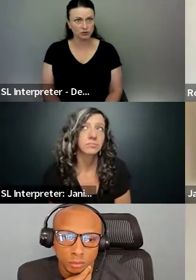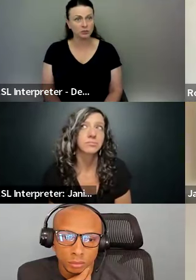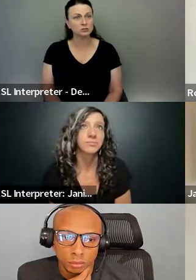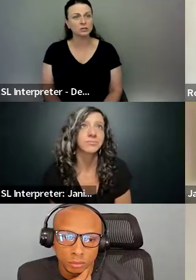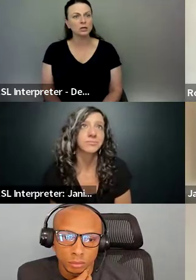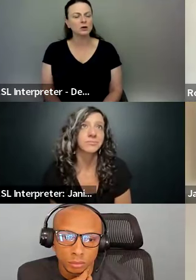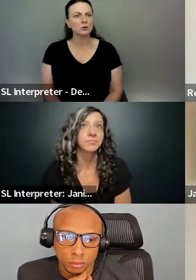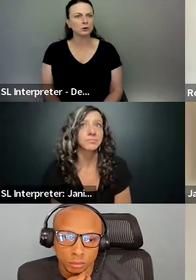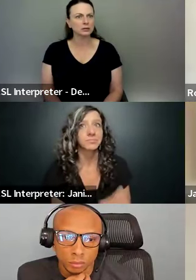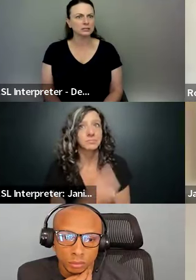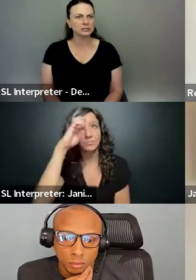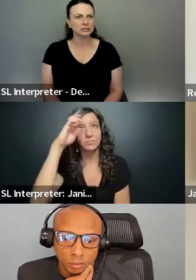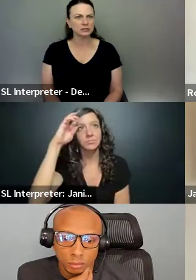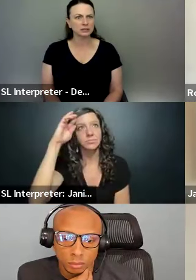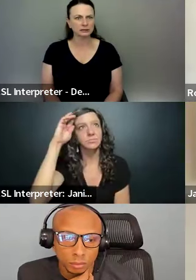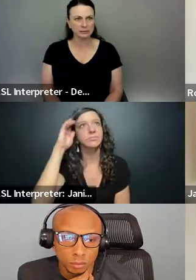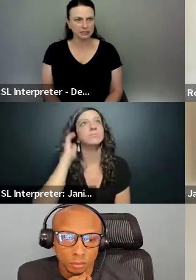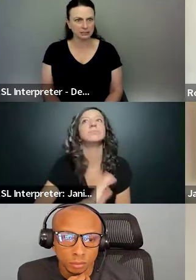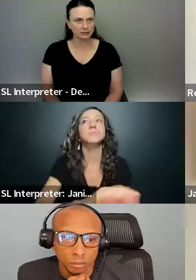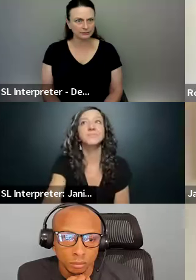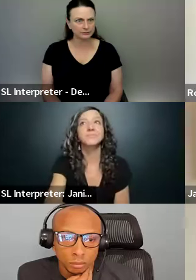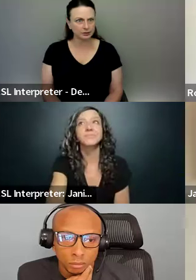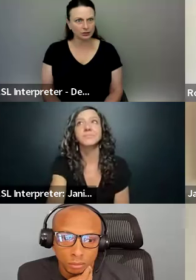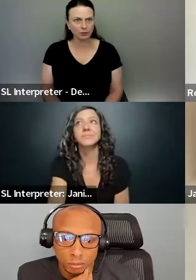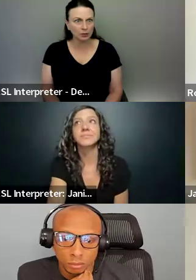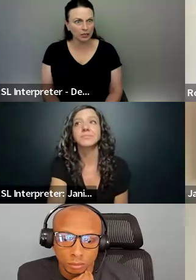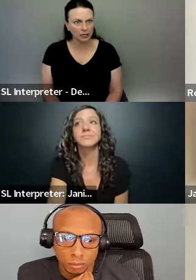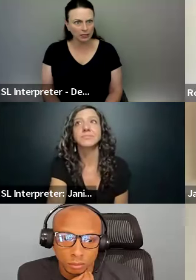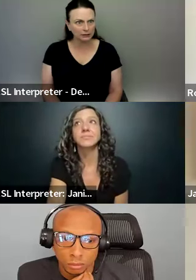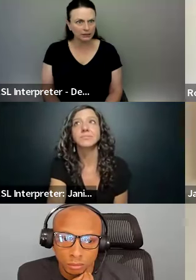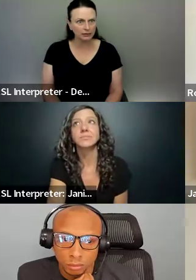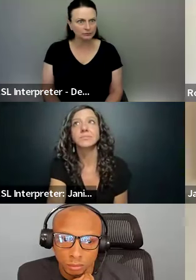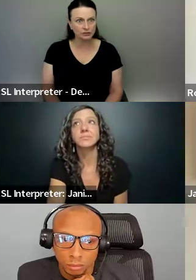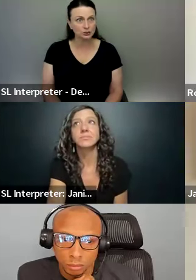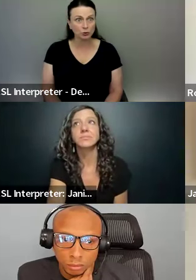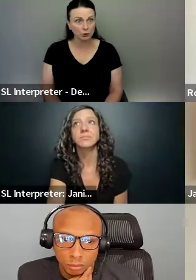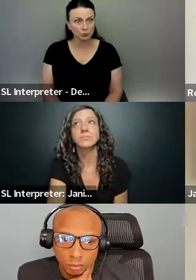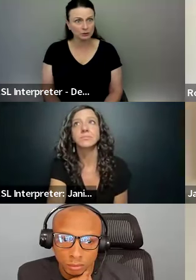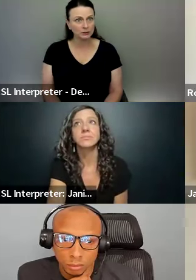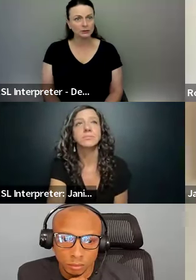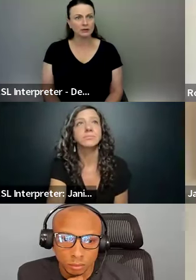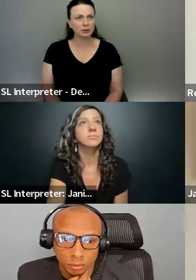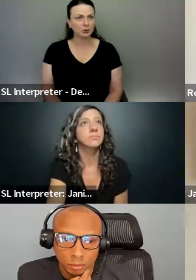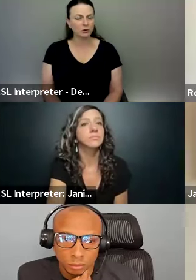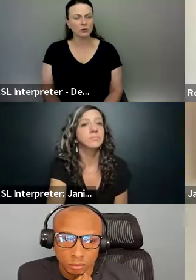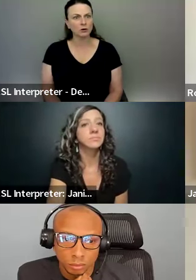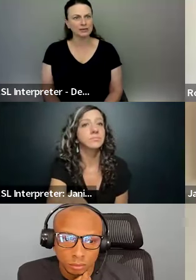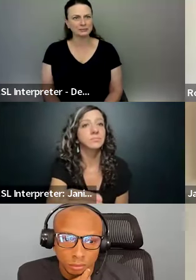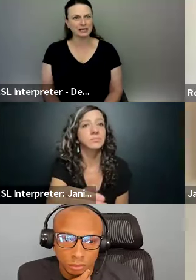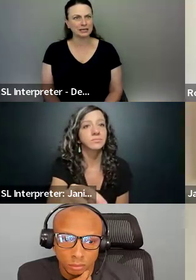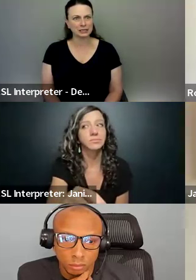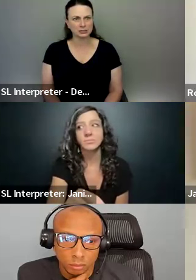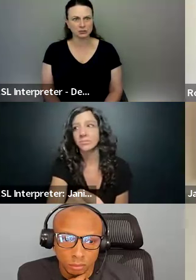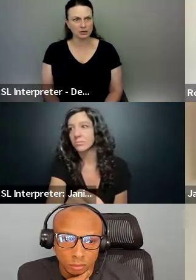anyone contribute? Or is it a limited community to this group of people, or